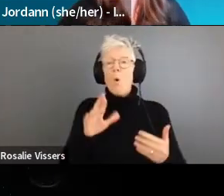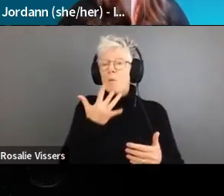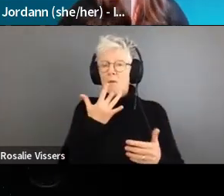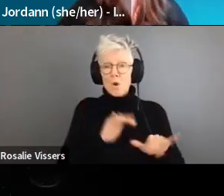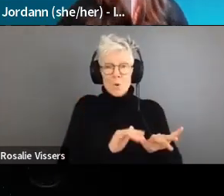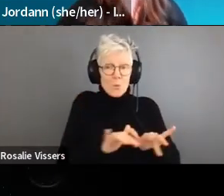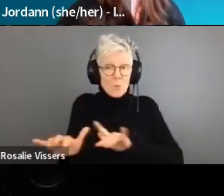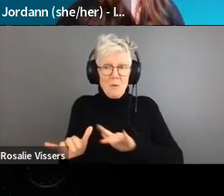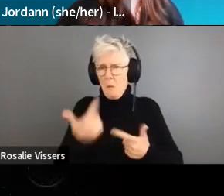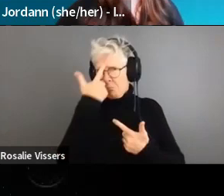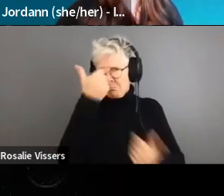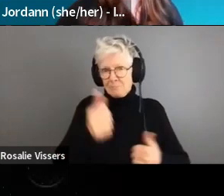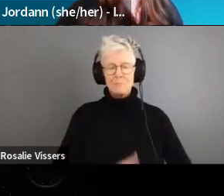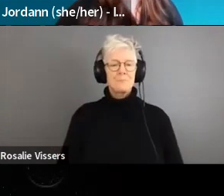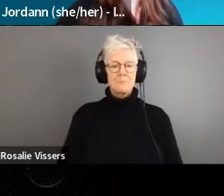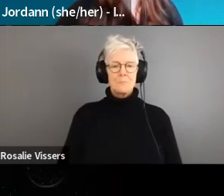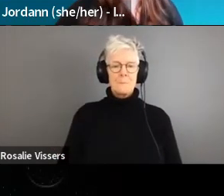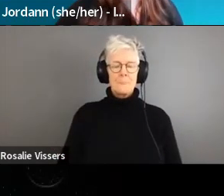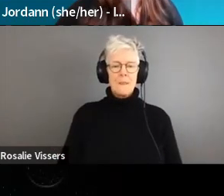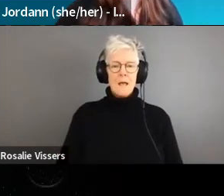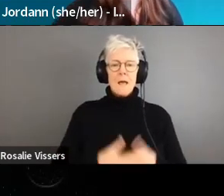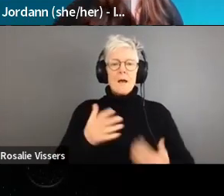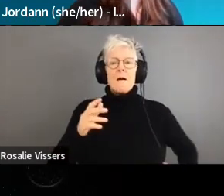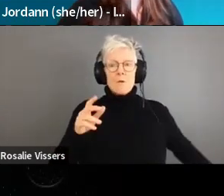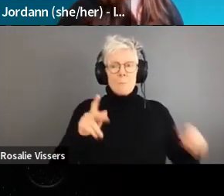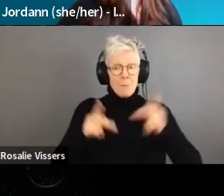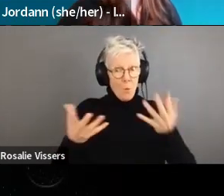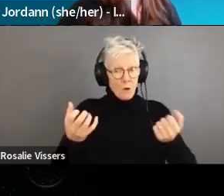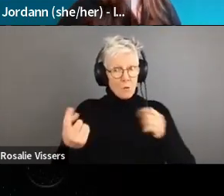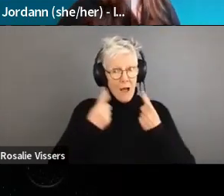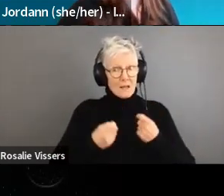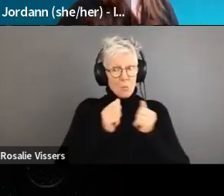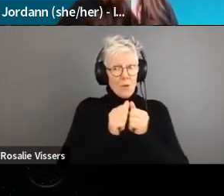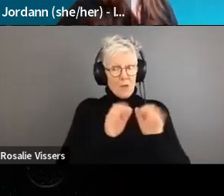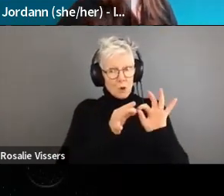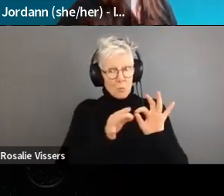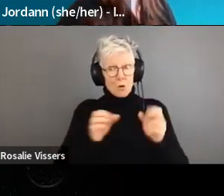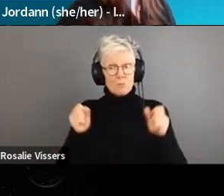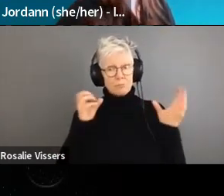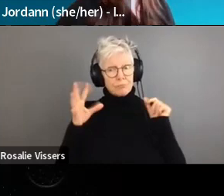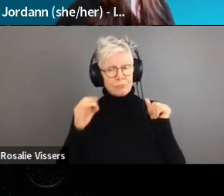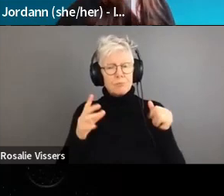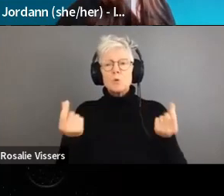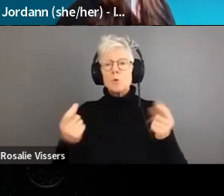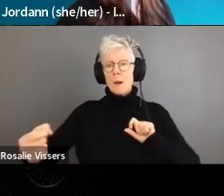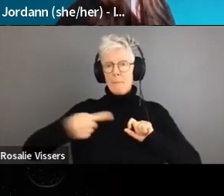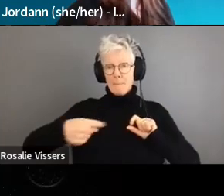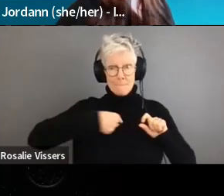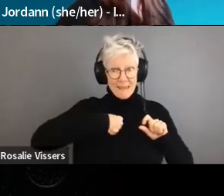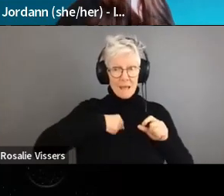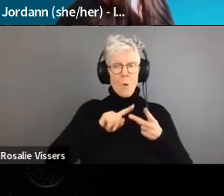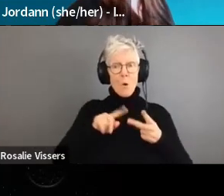questions that way. For our attendees who would like to ask a question through one of our ASL interpreters, please send a message to either myself or Diana